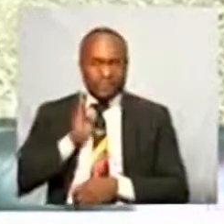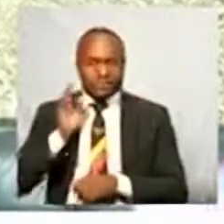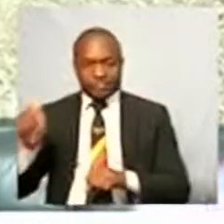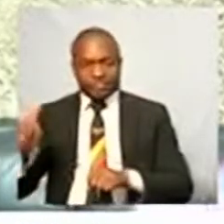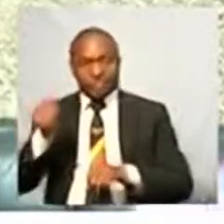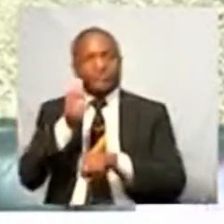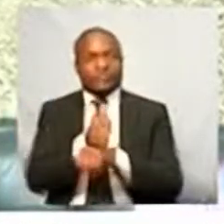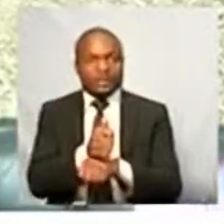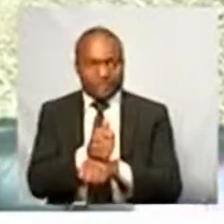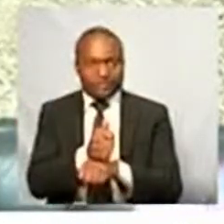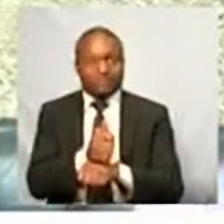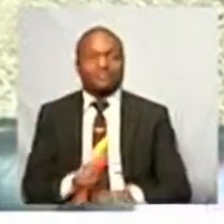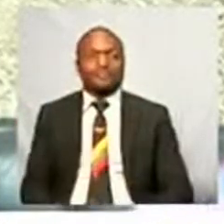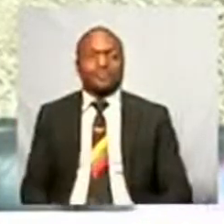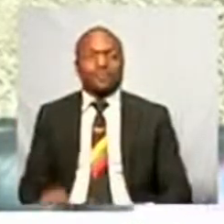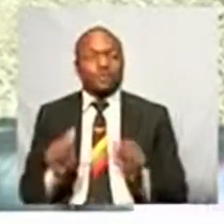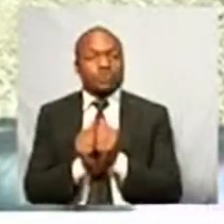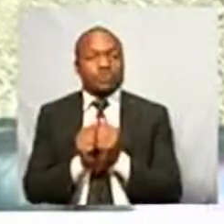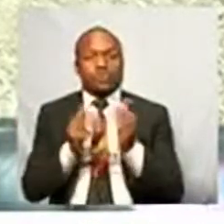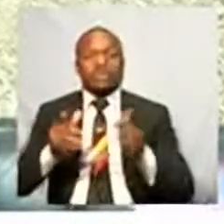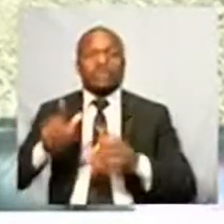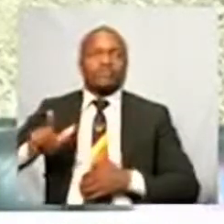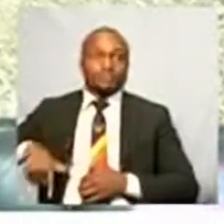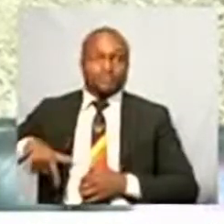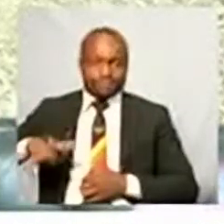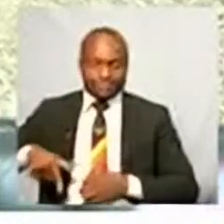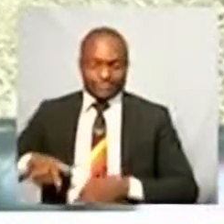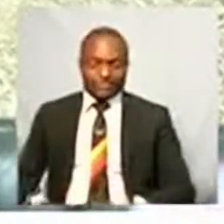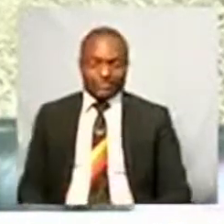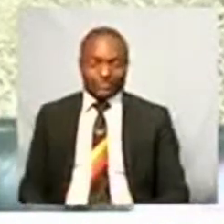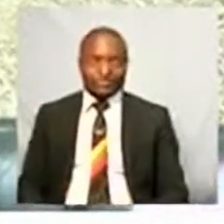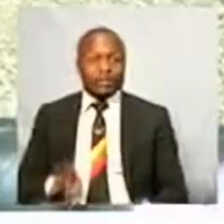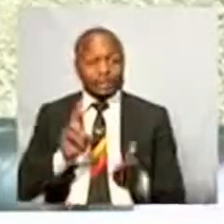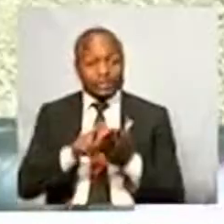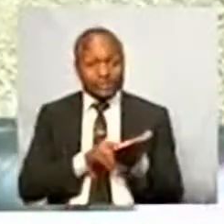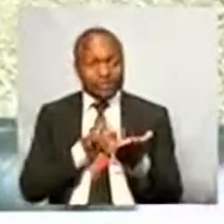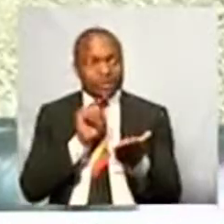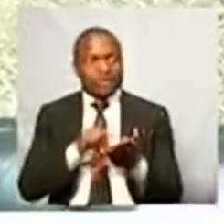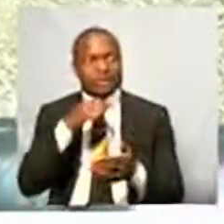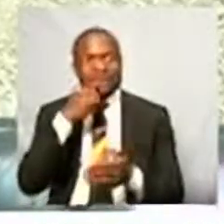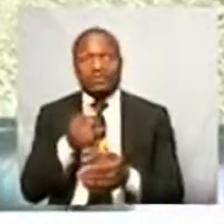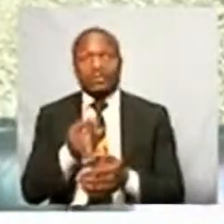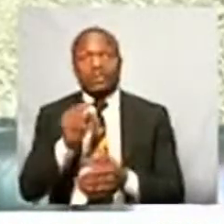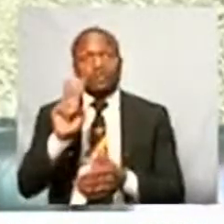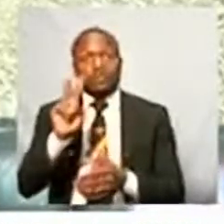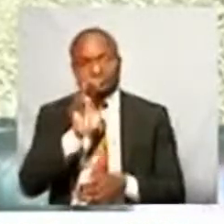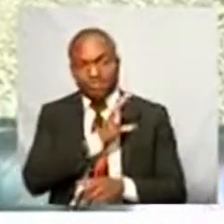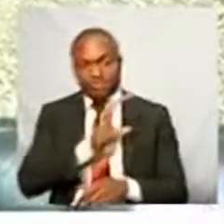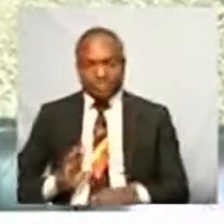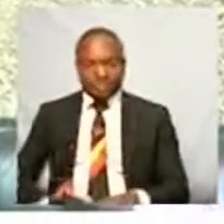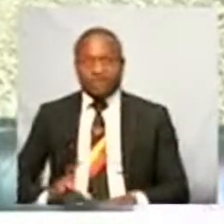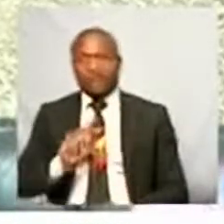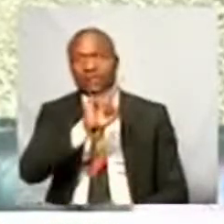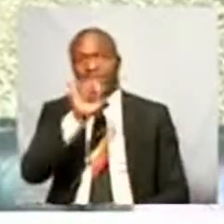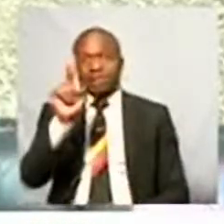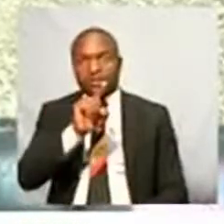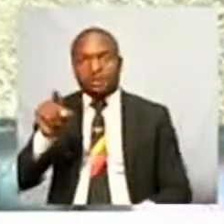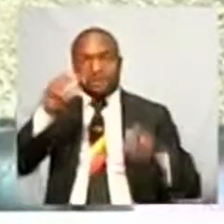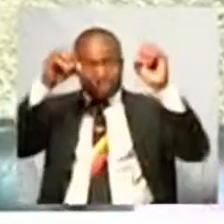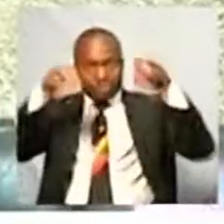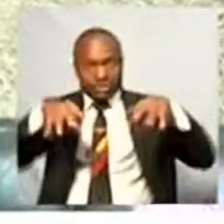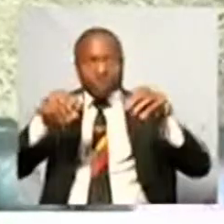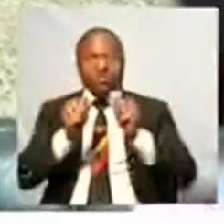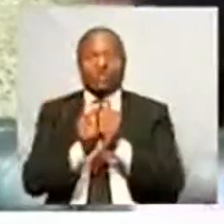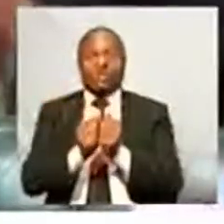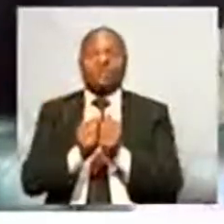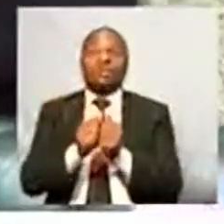appointed without further delay. In the report also it says that there are only two companies, ZESCO and the Lusaka Water and